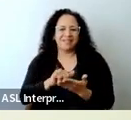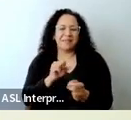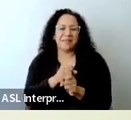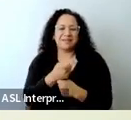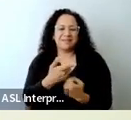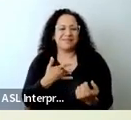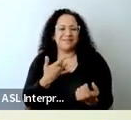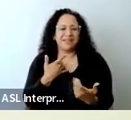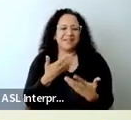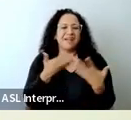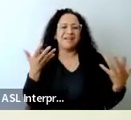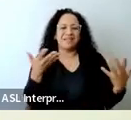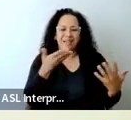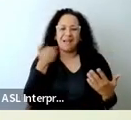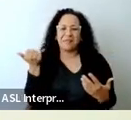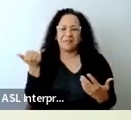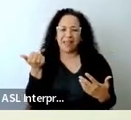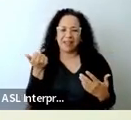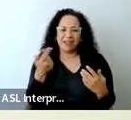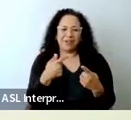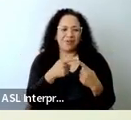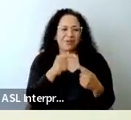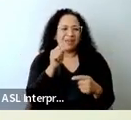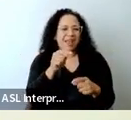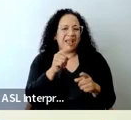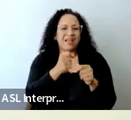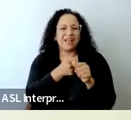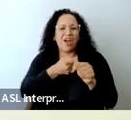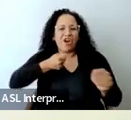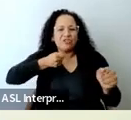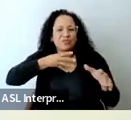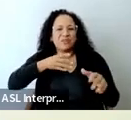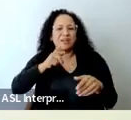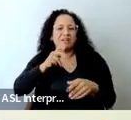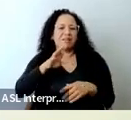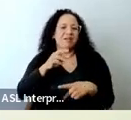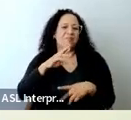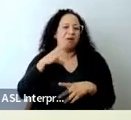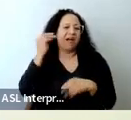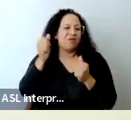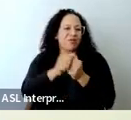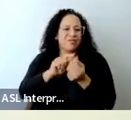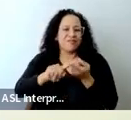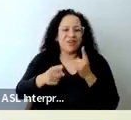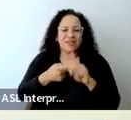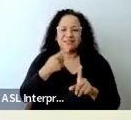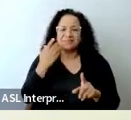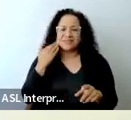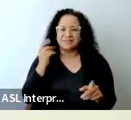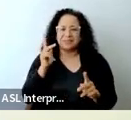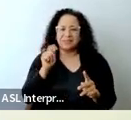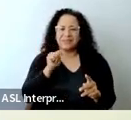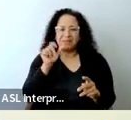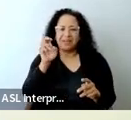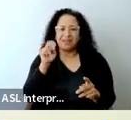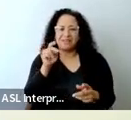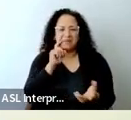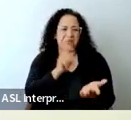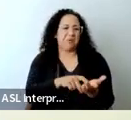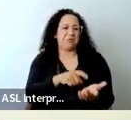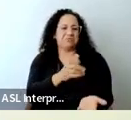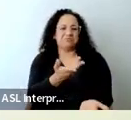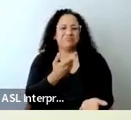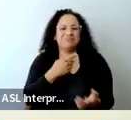him feel a lot better when he's at the archery club or out with friends, just because people don't even really notice